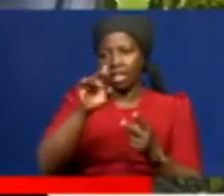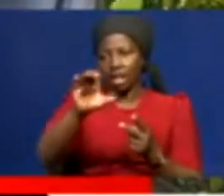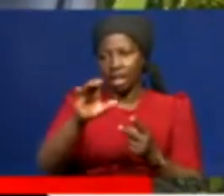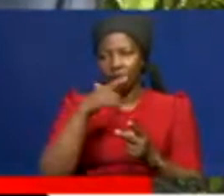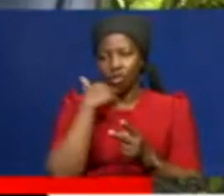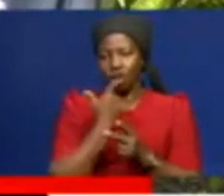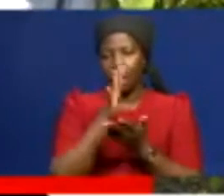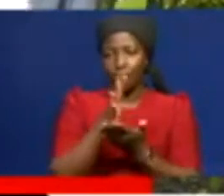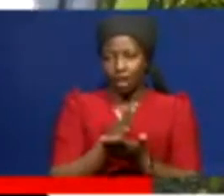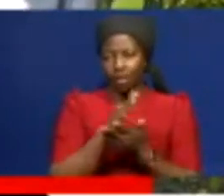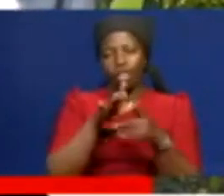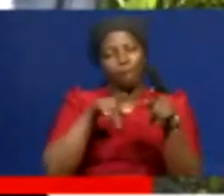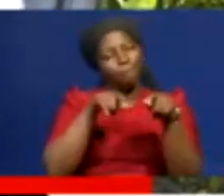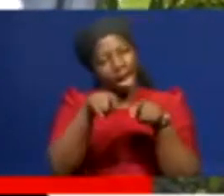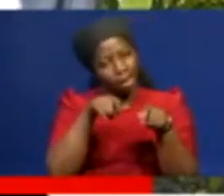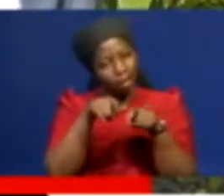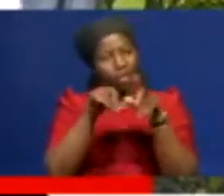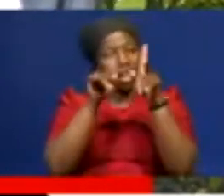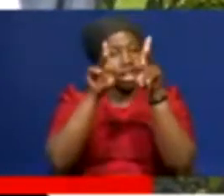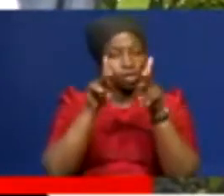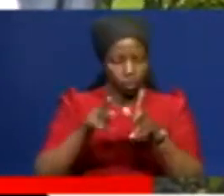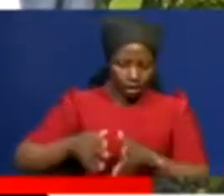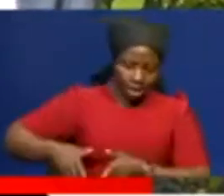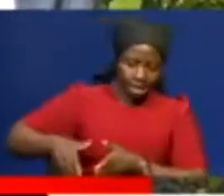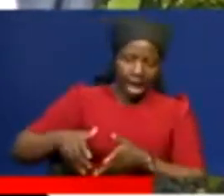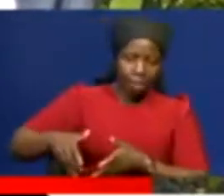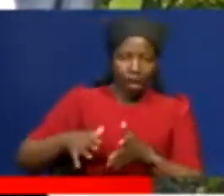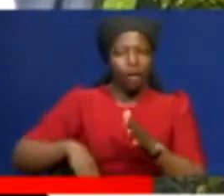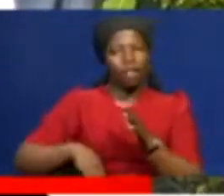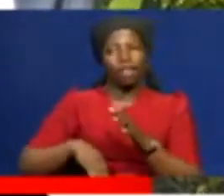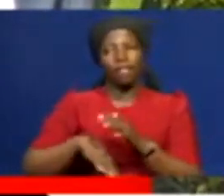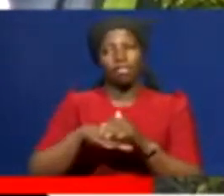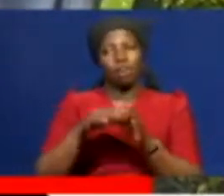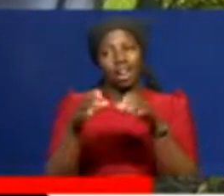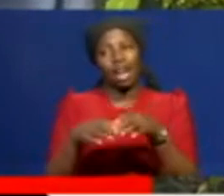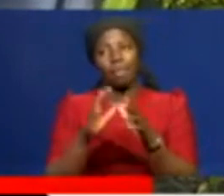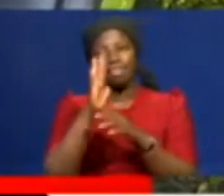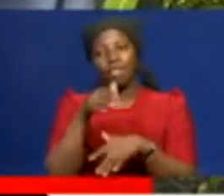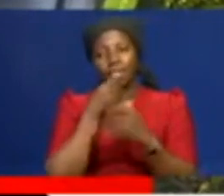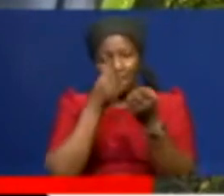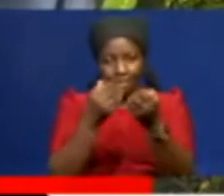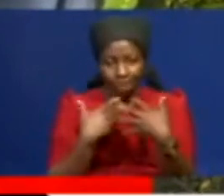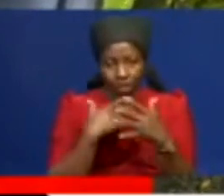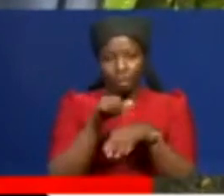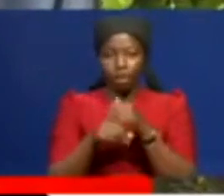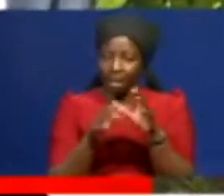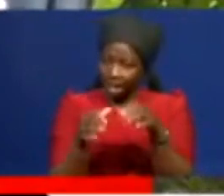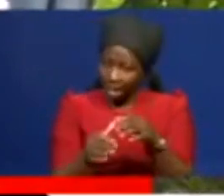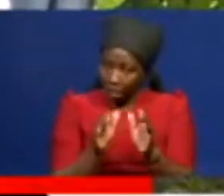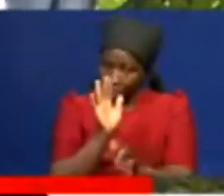the management of Kisumu Rugby Football Club. They will tell us briefly about that club, and